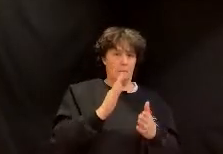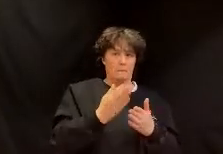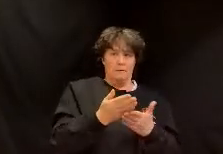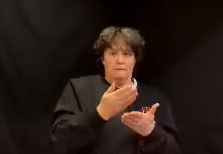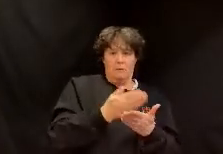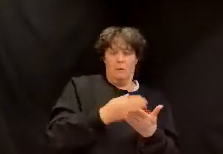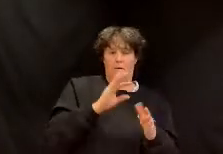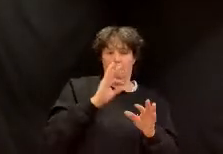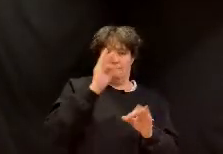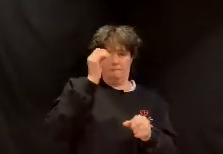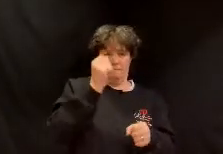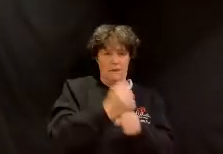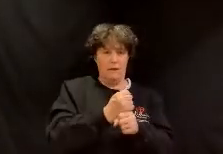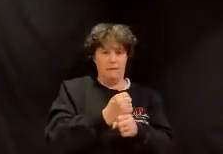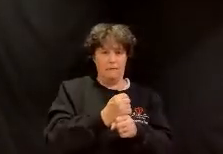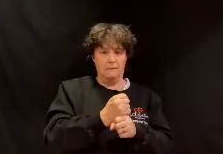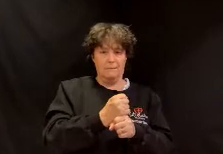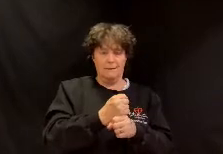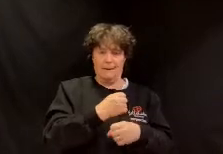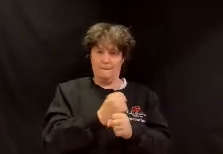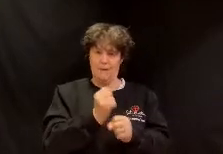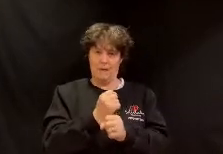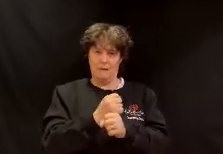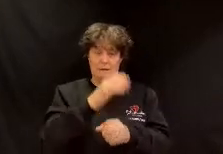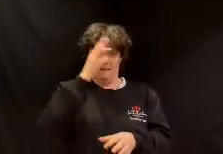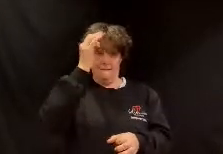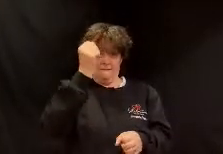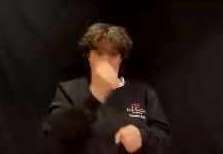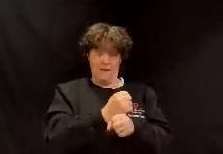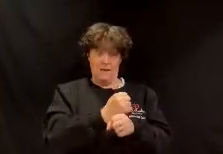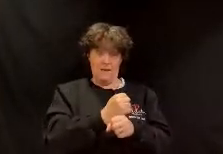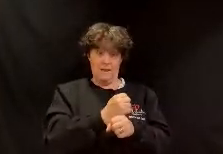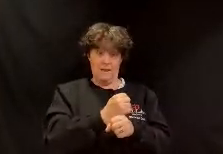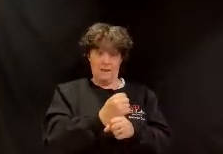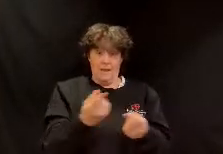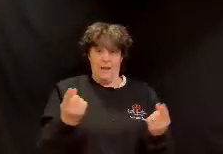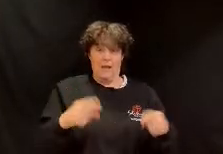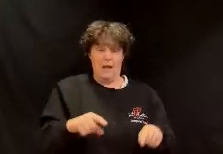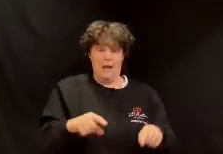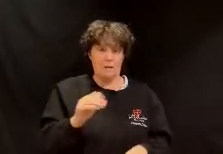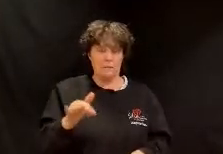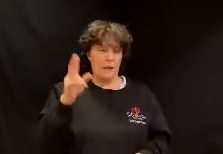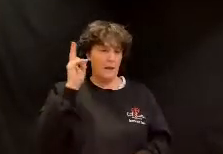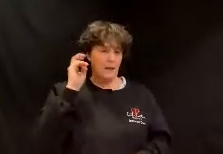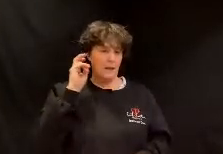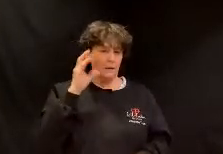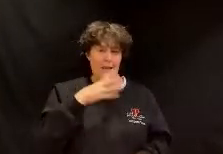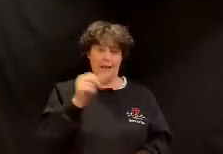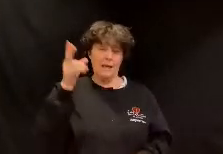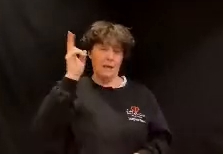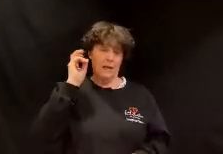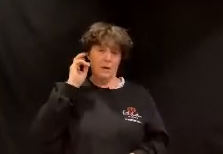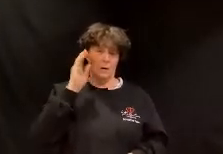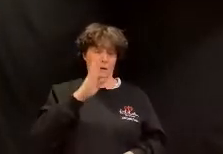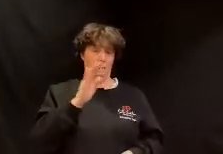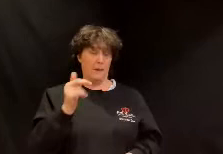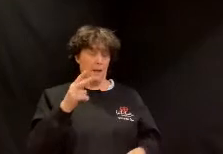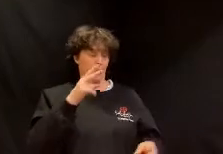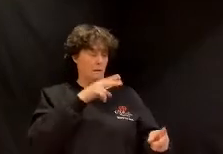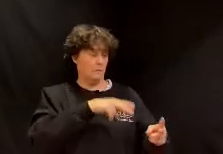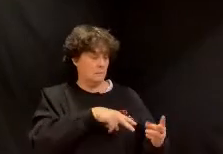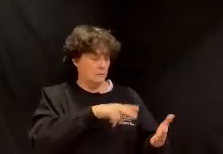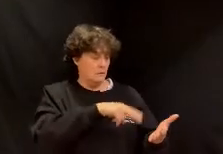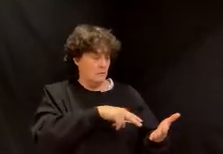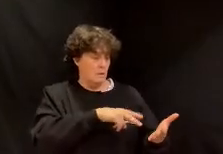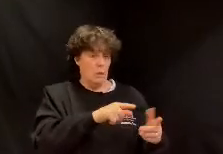Faith comes by hearing, and hearing by the word